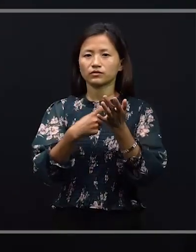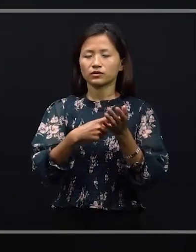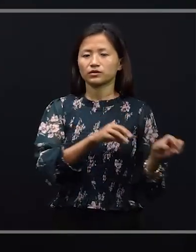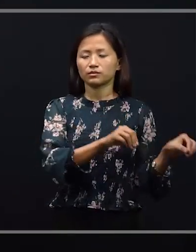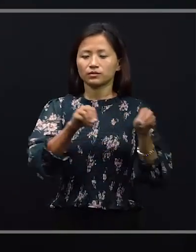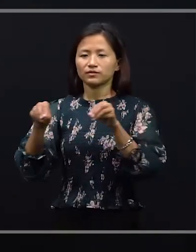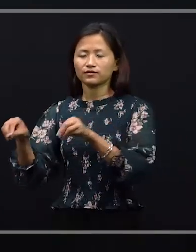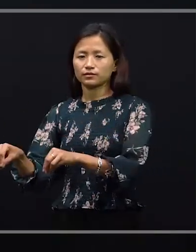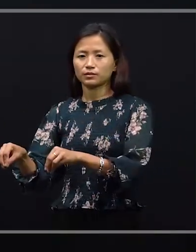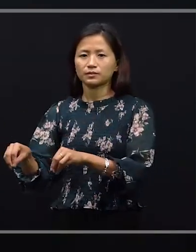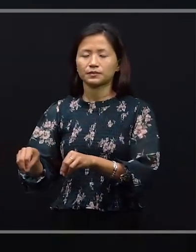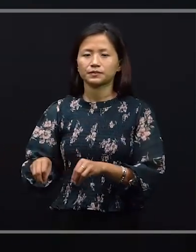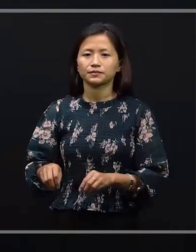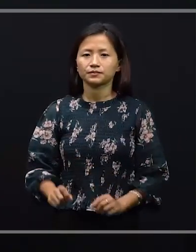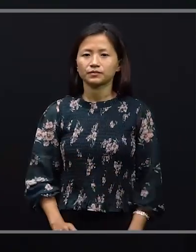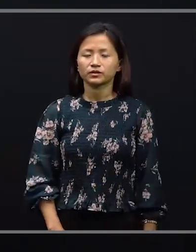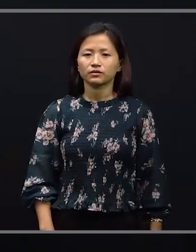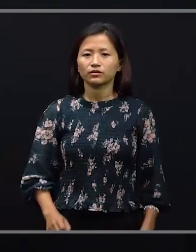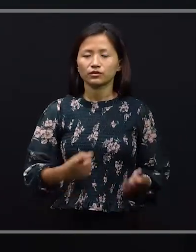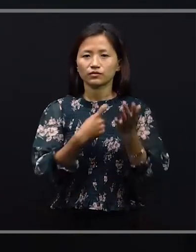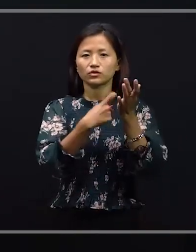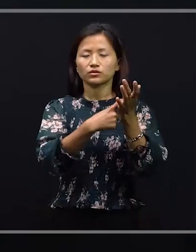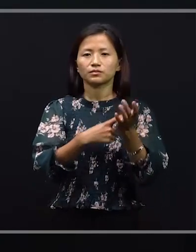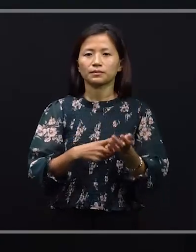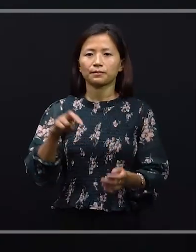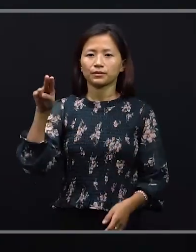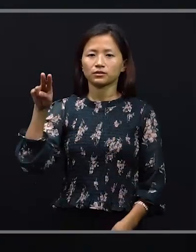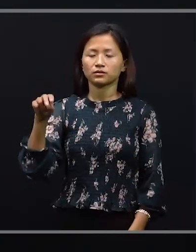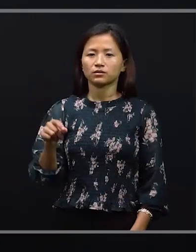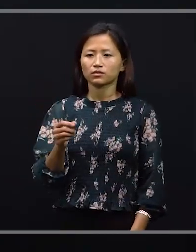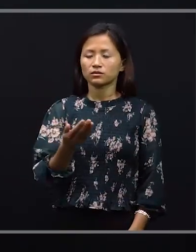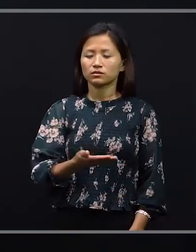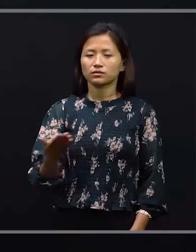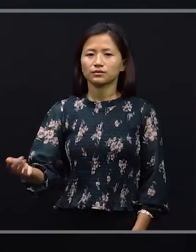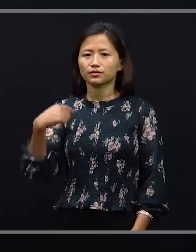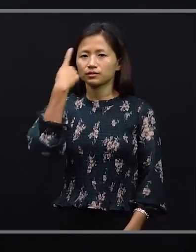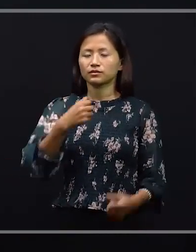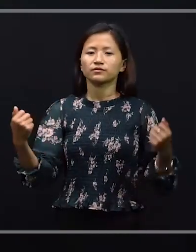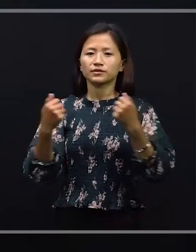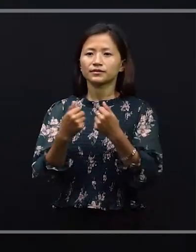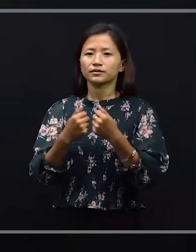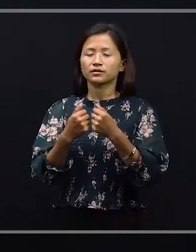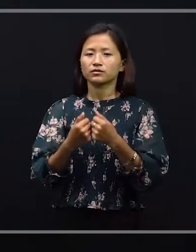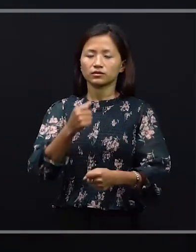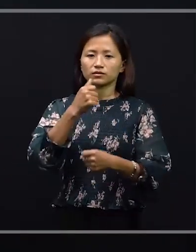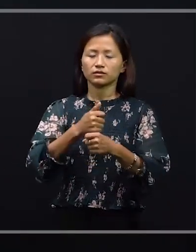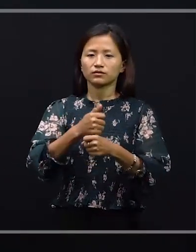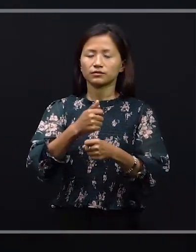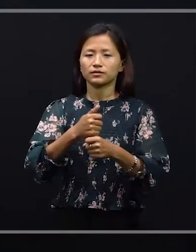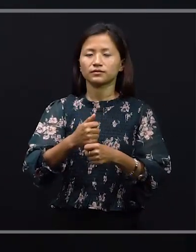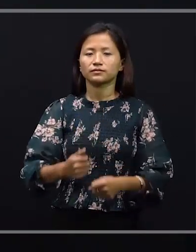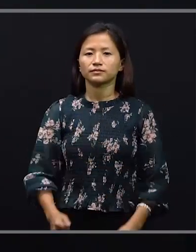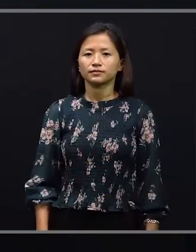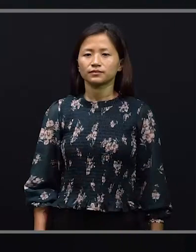movement. Revolutionaries means those people who are fighting against the government. Okay, they are